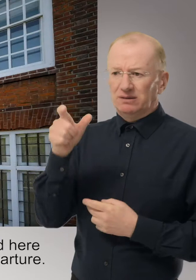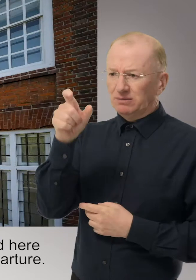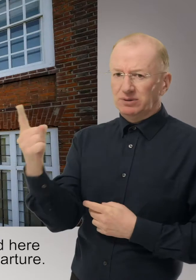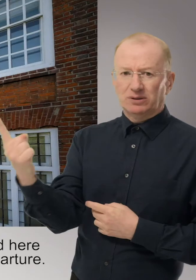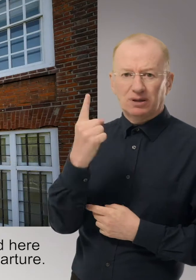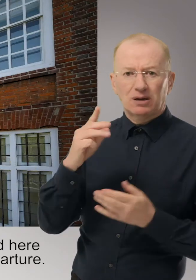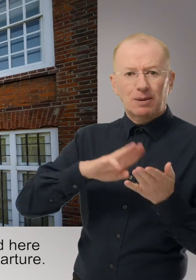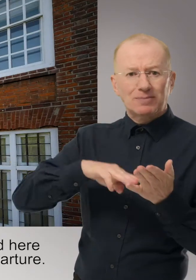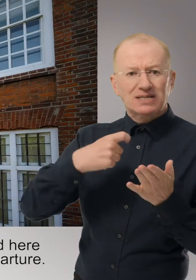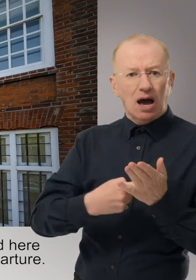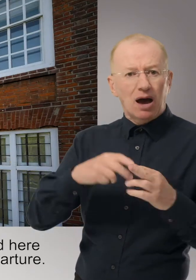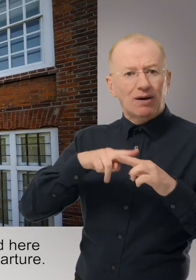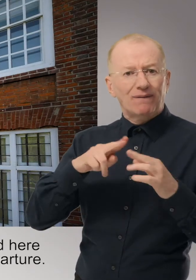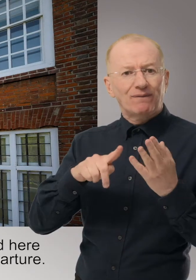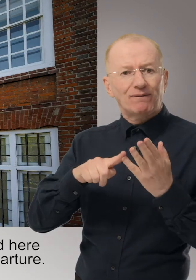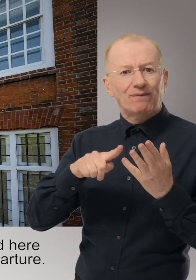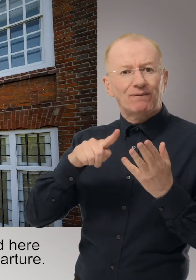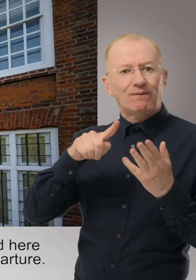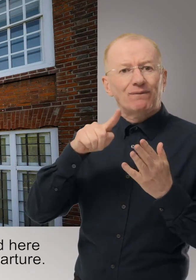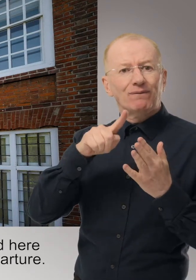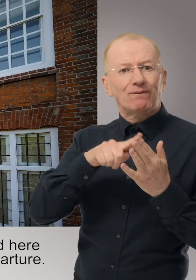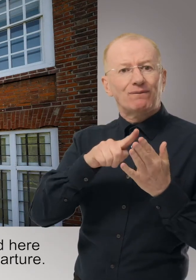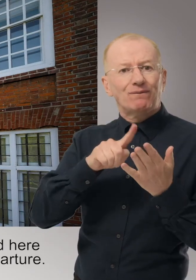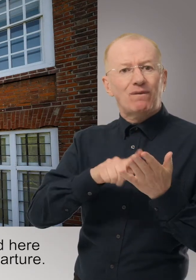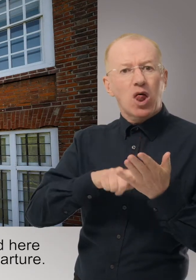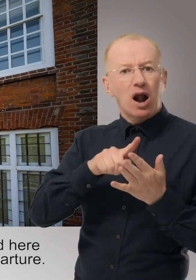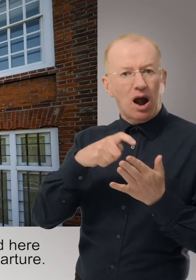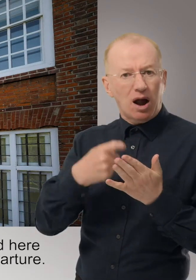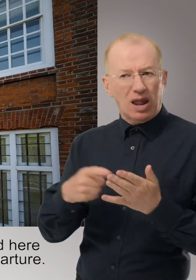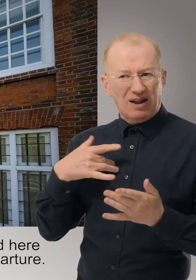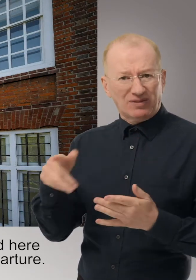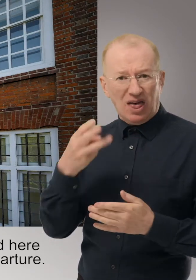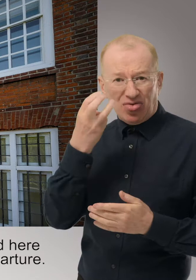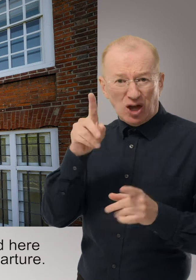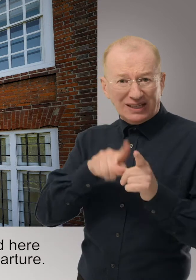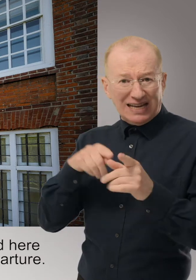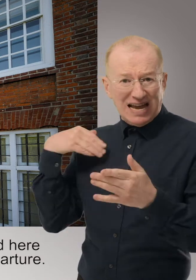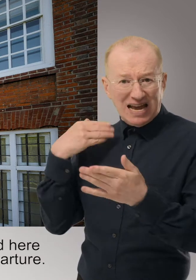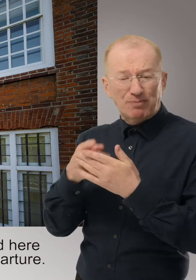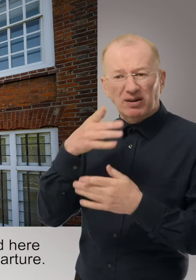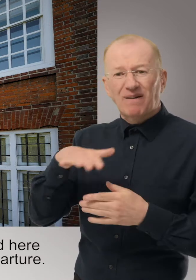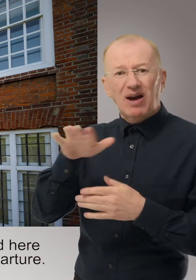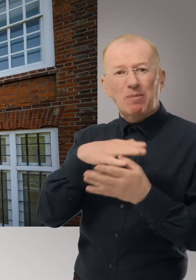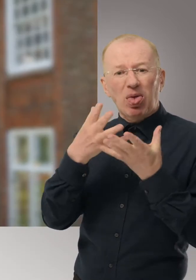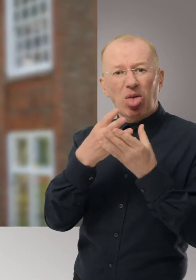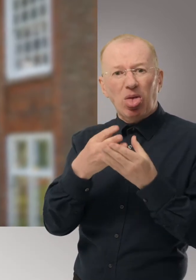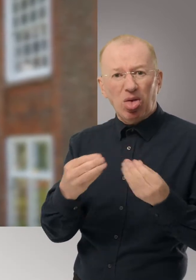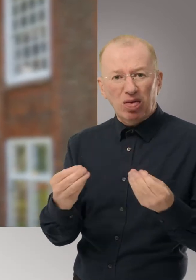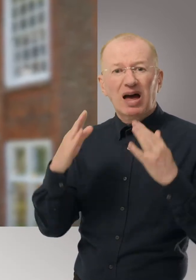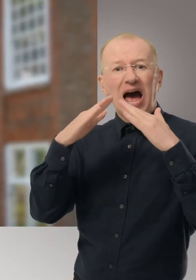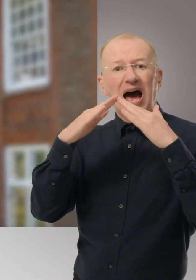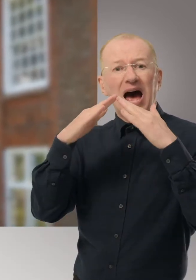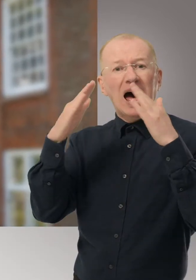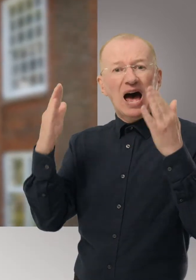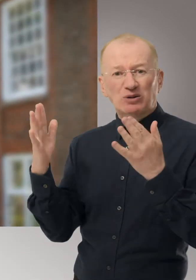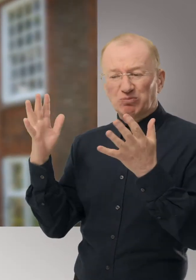today. Another lawman, the attorney Mr. Fuller, lived here for some 30 years after the Southgate's departure. But